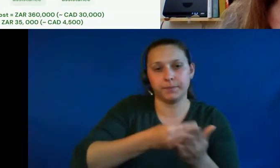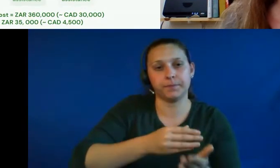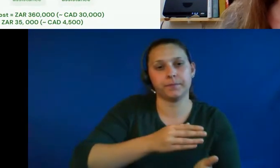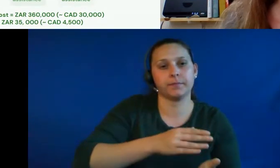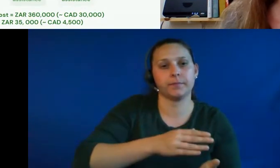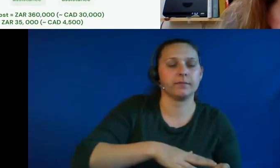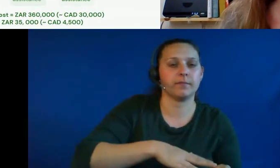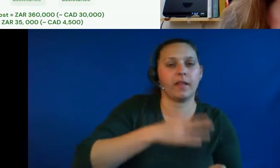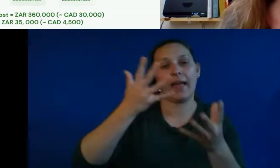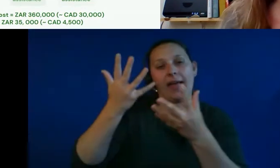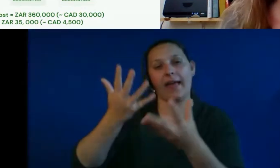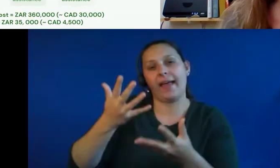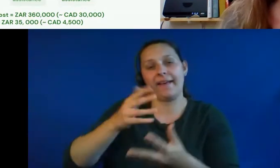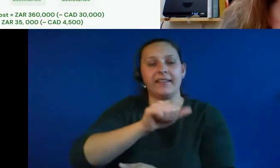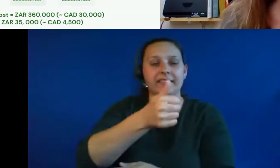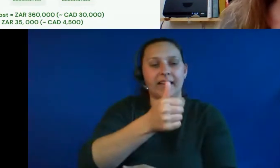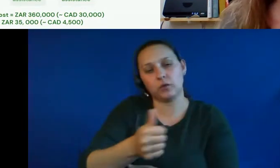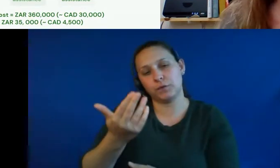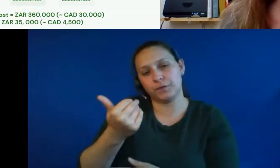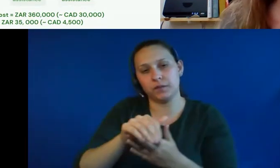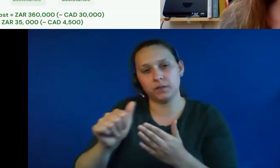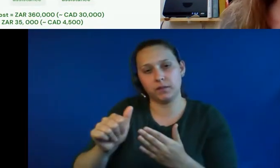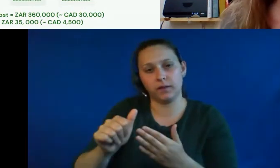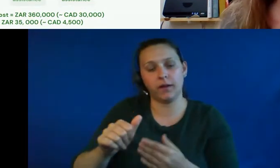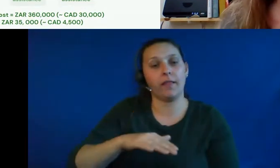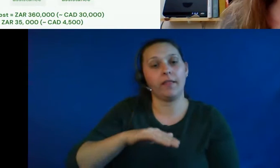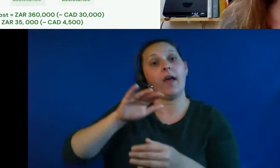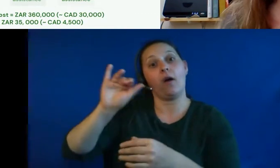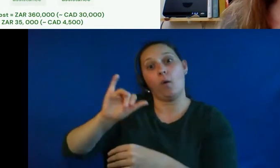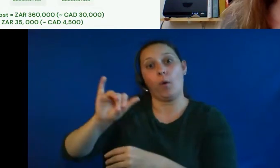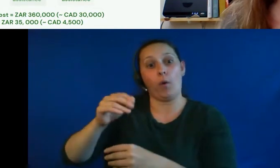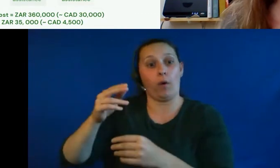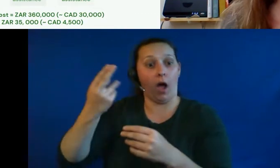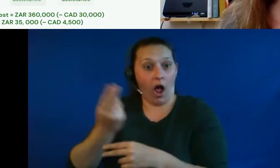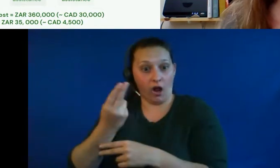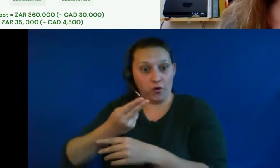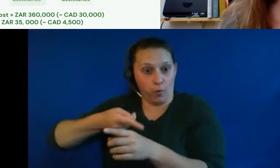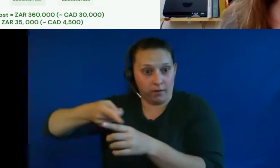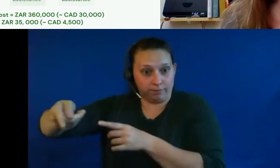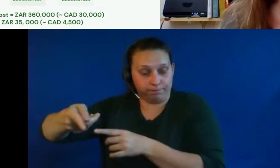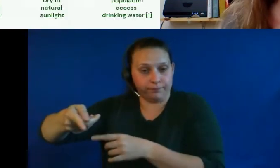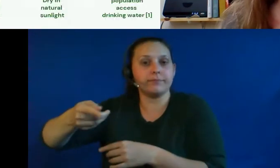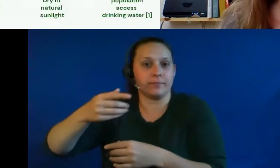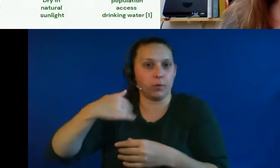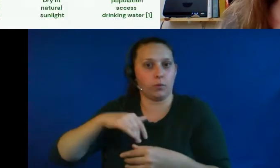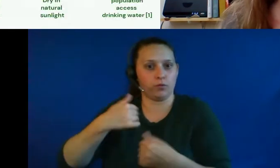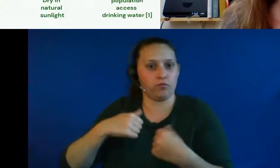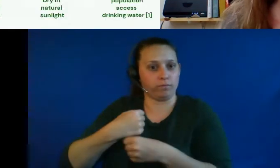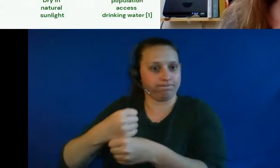between $10 and $13, and we are working on underwears. this slide, next slide, please.